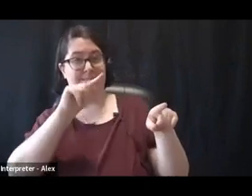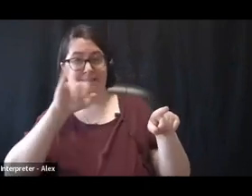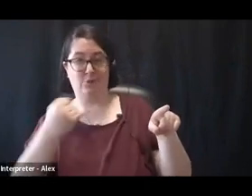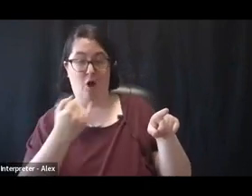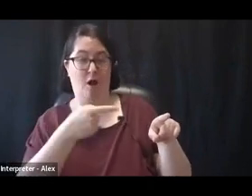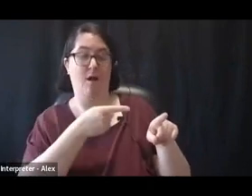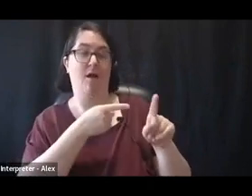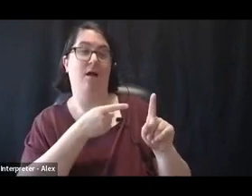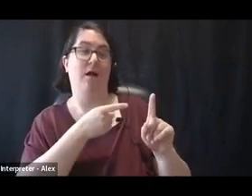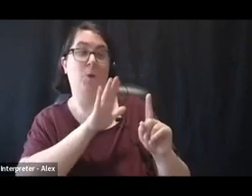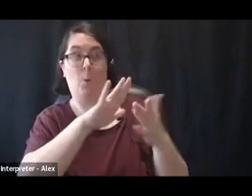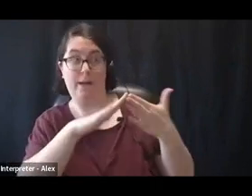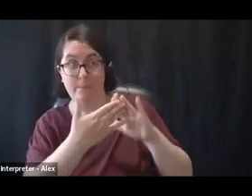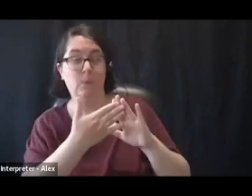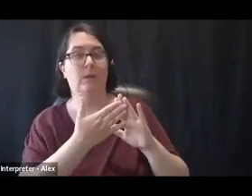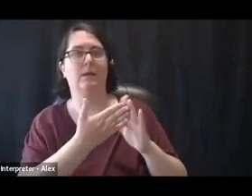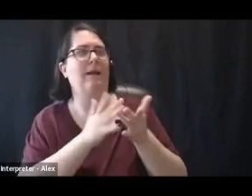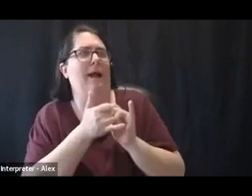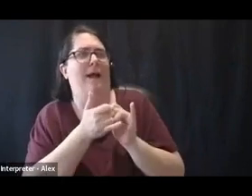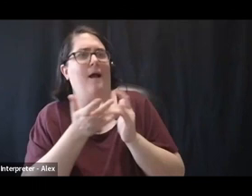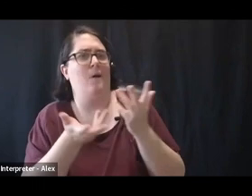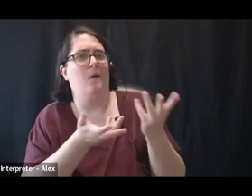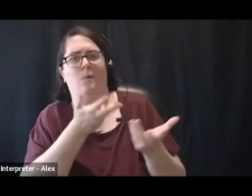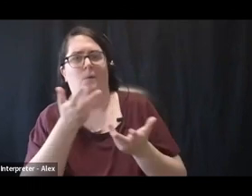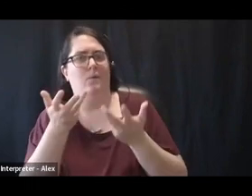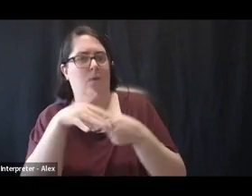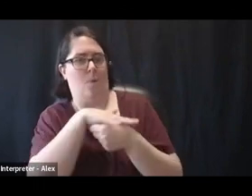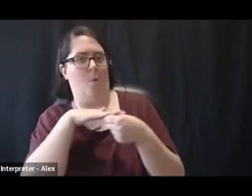your community. So how maybe the